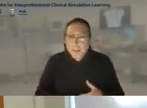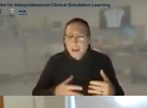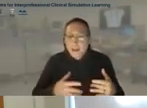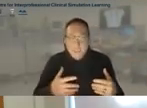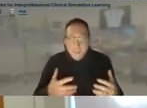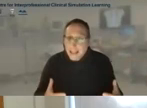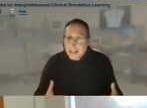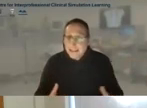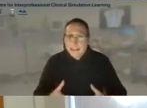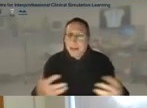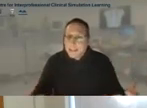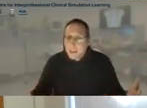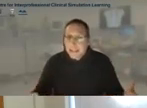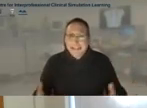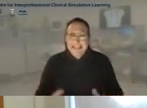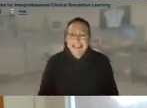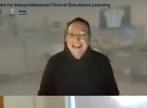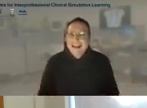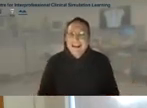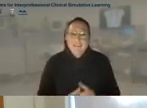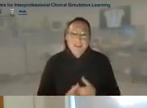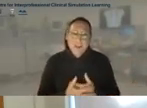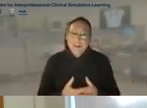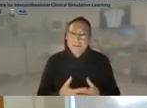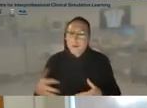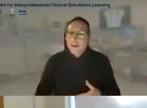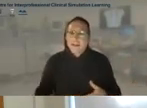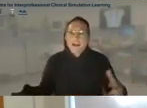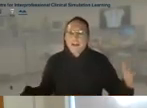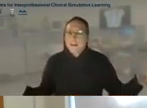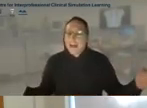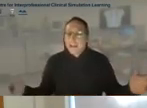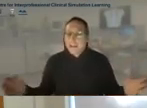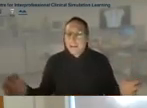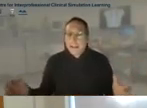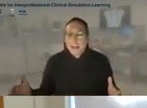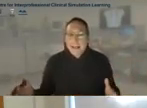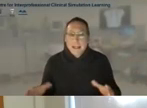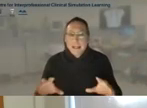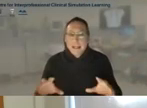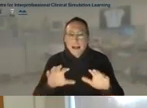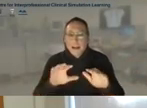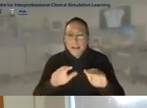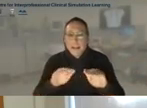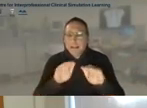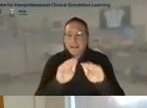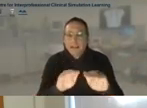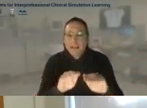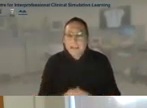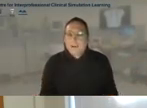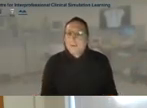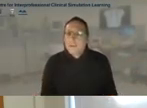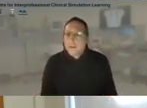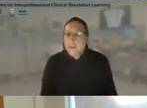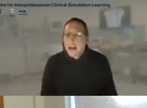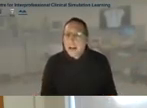expert practices, the best practices to trickle from one end of the island to the next. And our intention is to use this